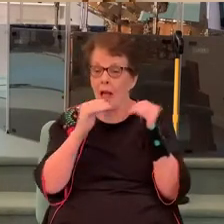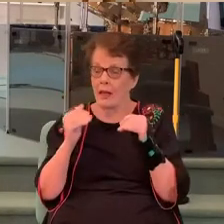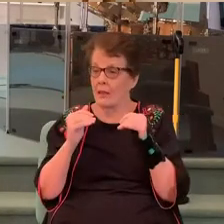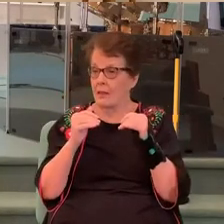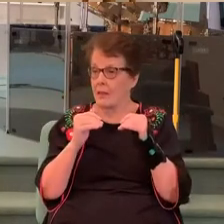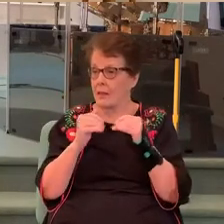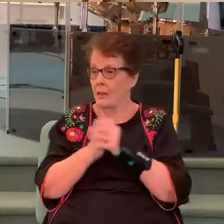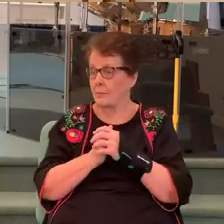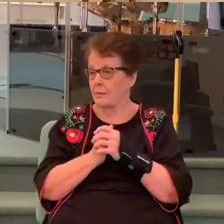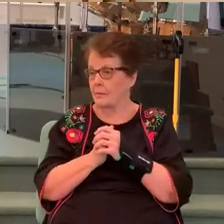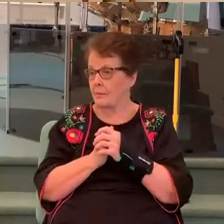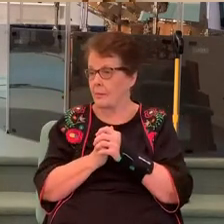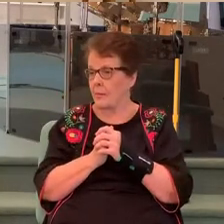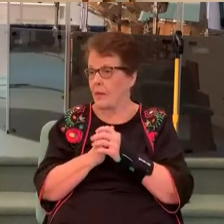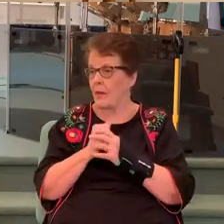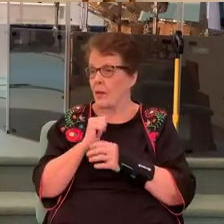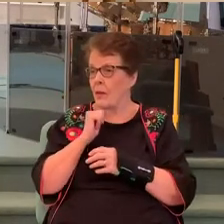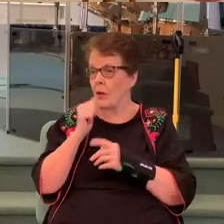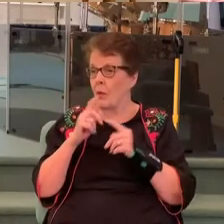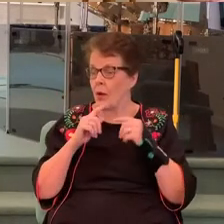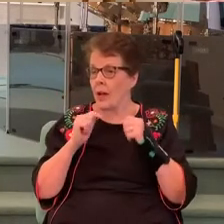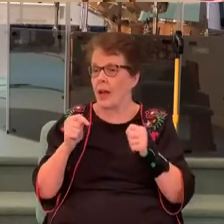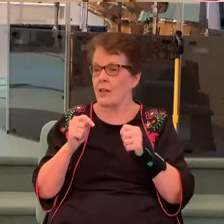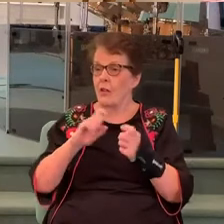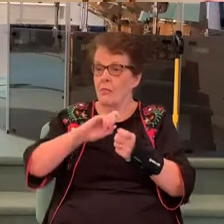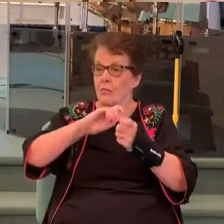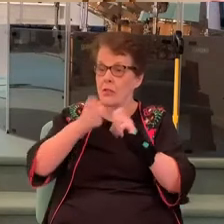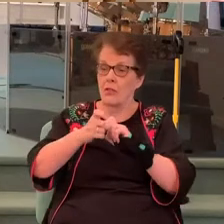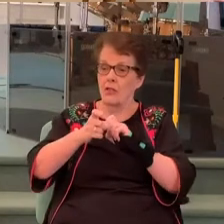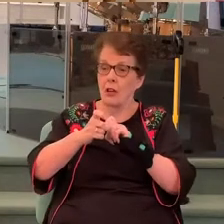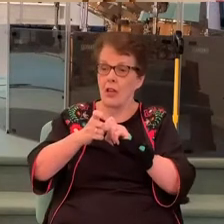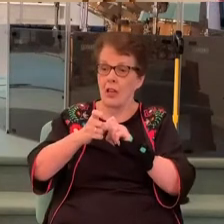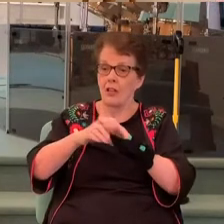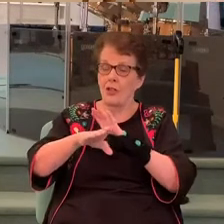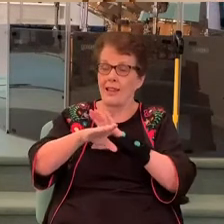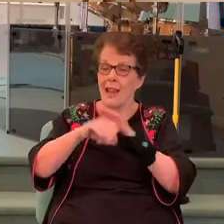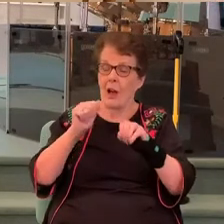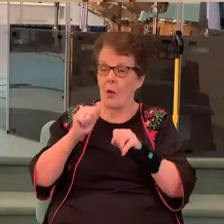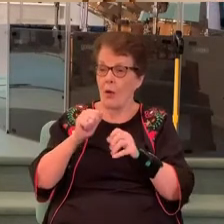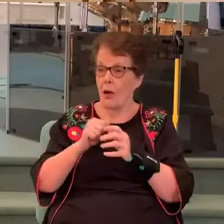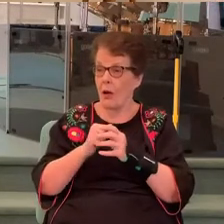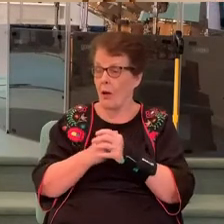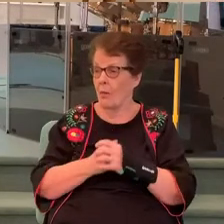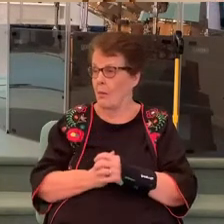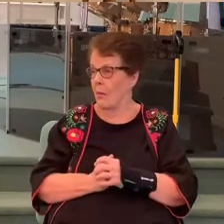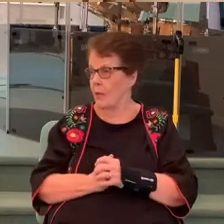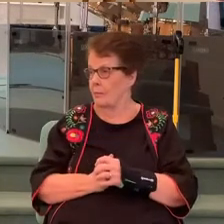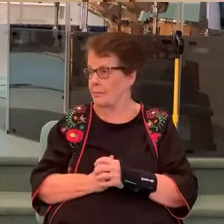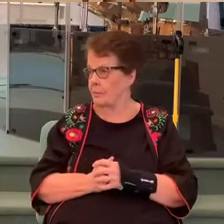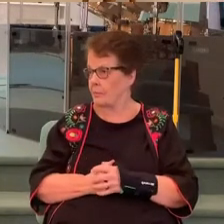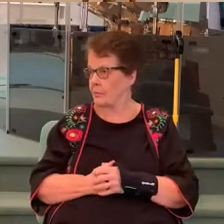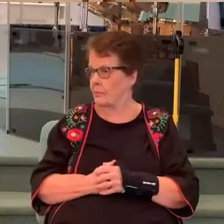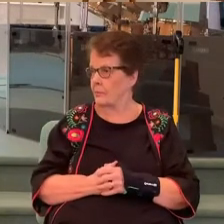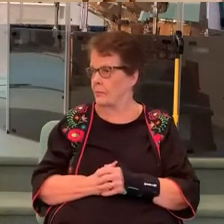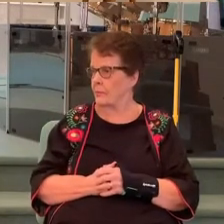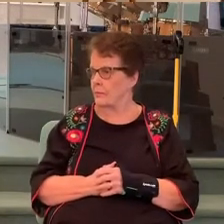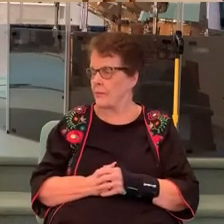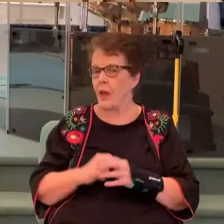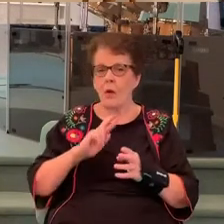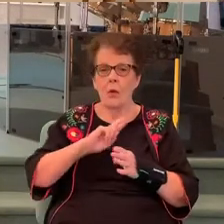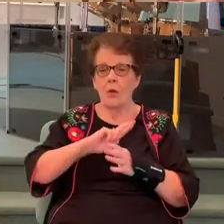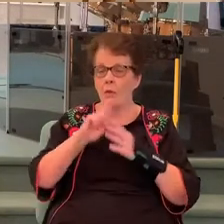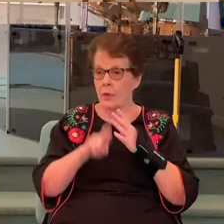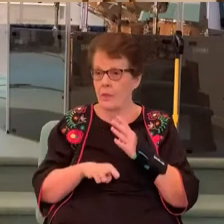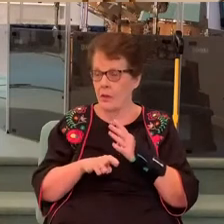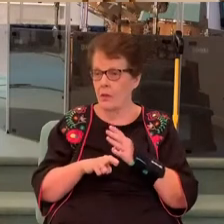We're not trying to sway the outcome of a cosmic game. Like the fate of eternity does